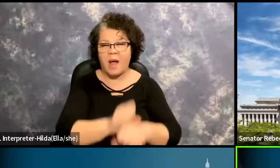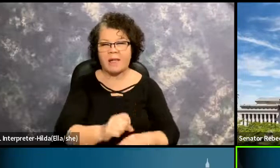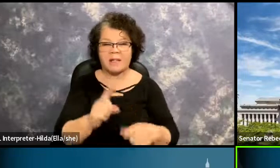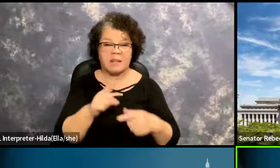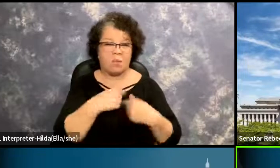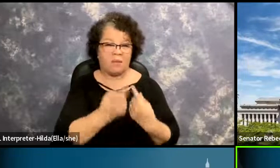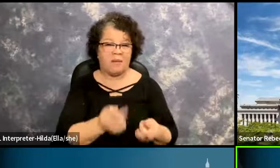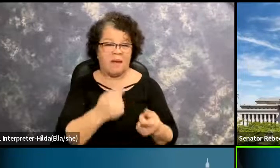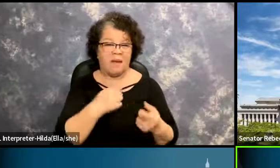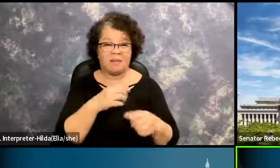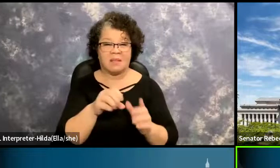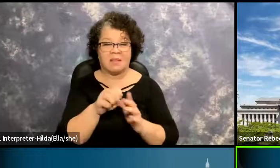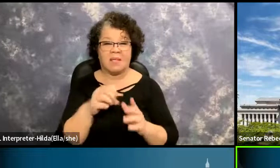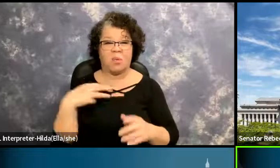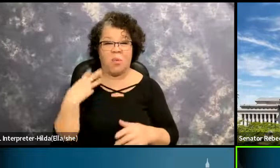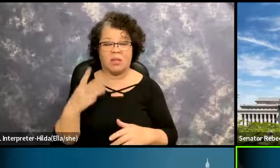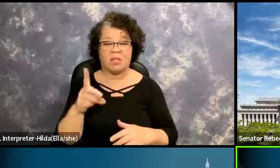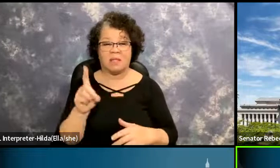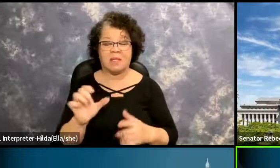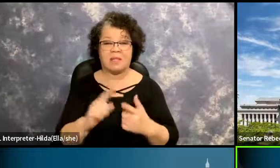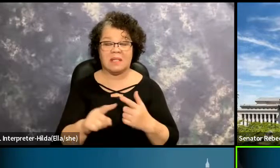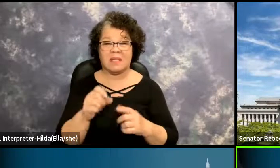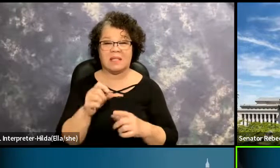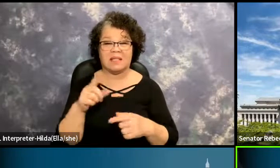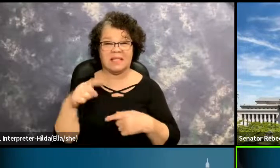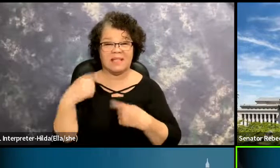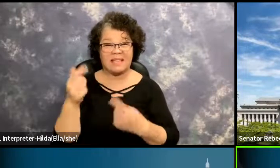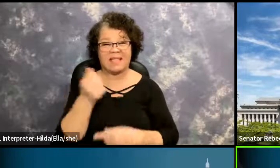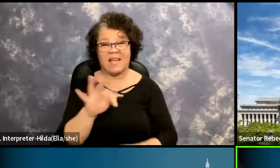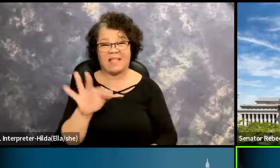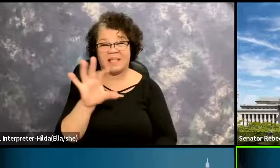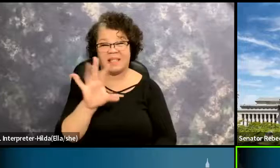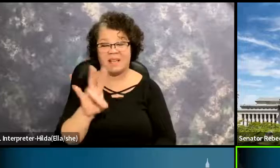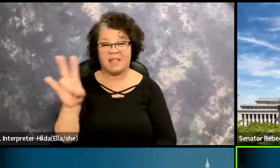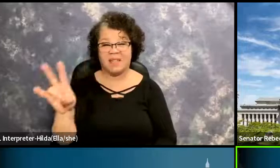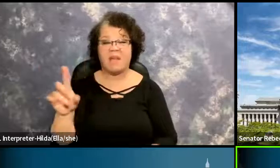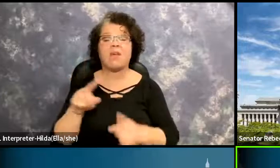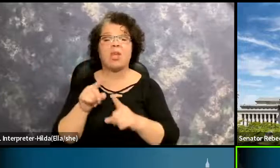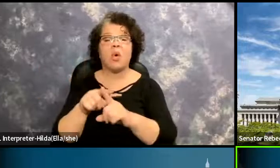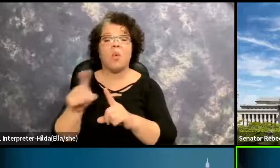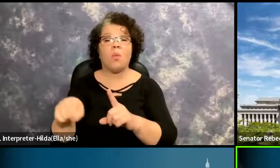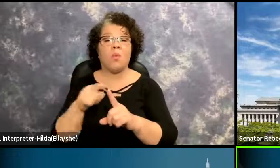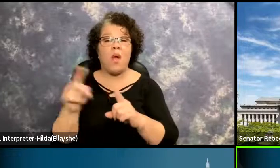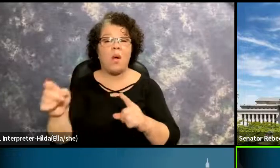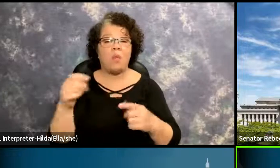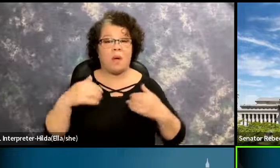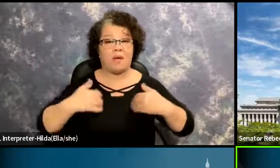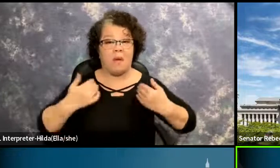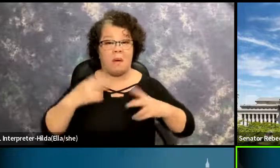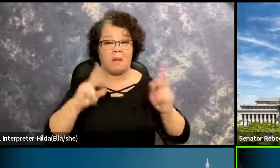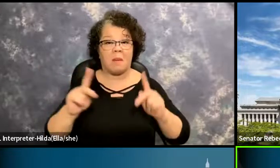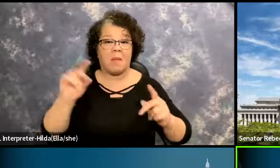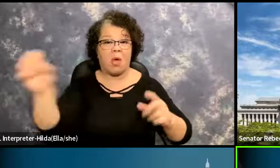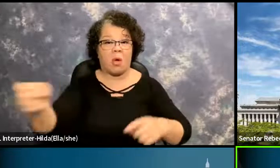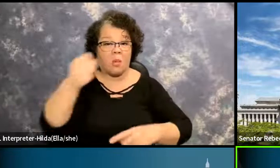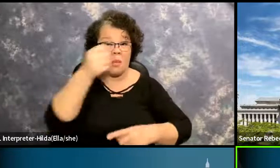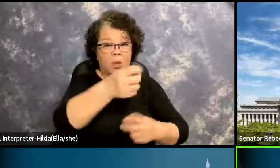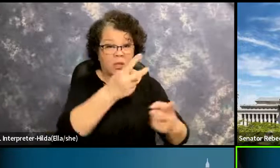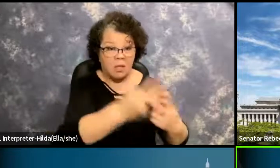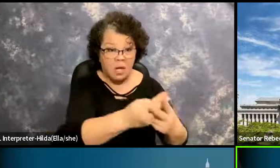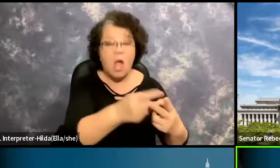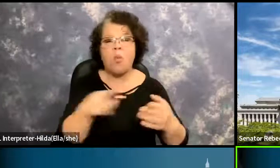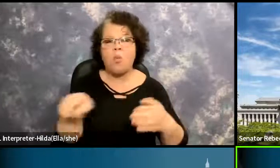1977, that when we incarcerate young people in the state, we also charge their families for that incarceration, extending